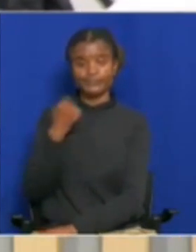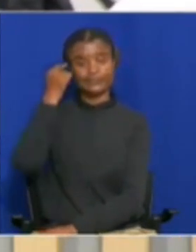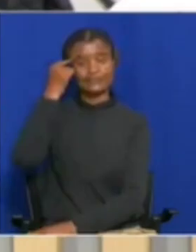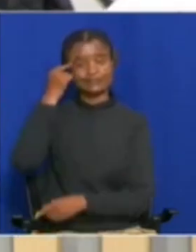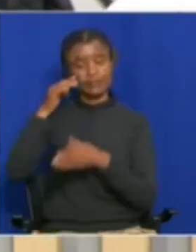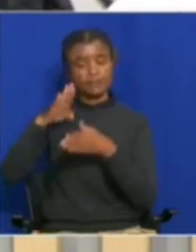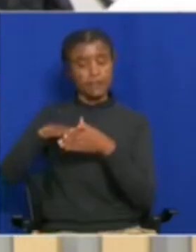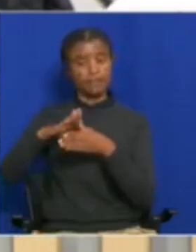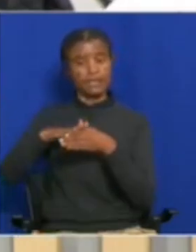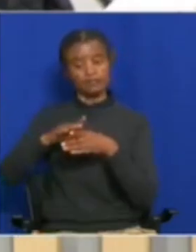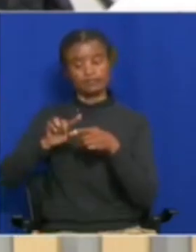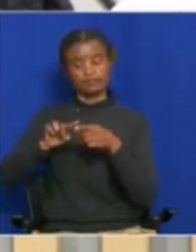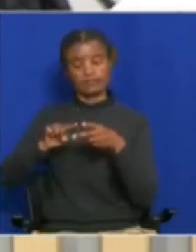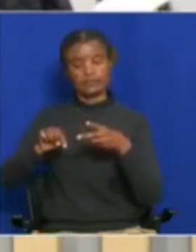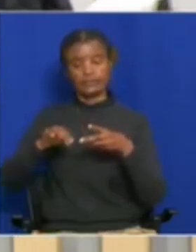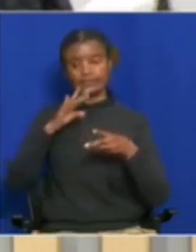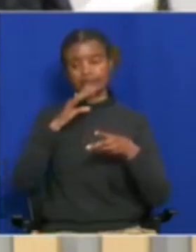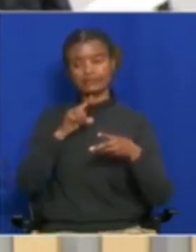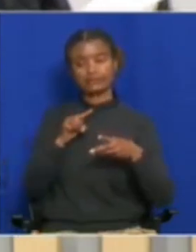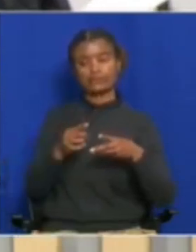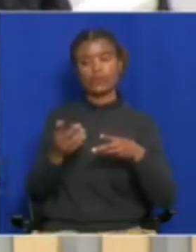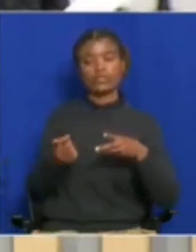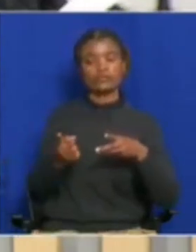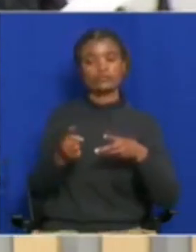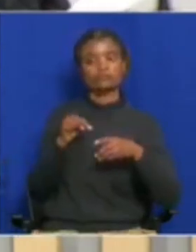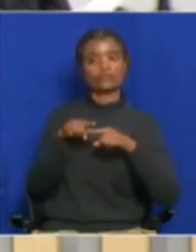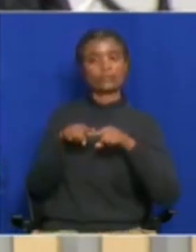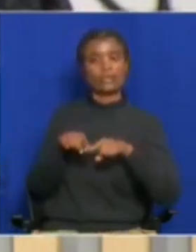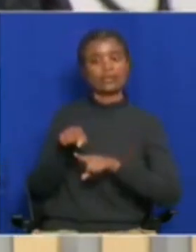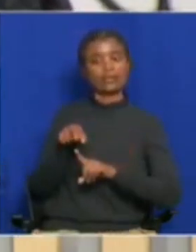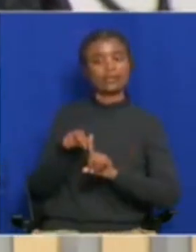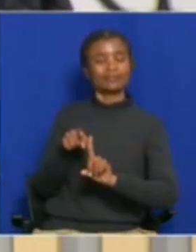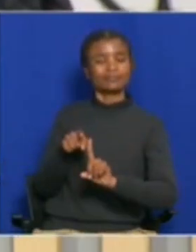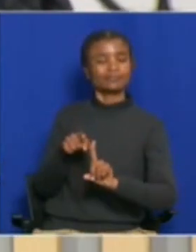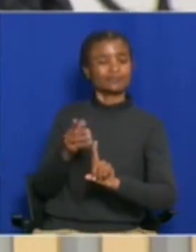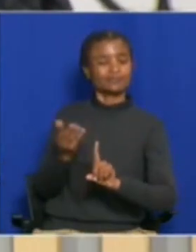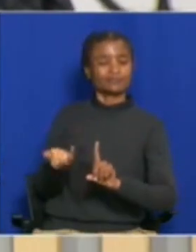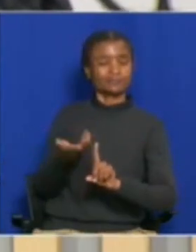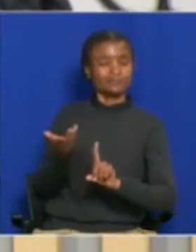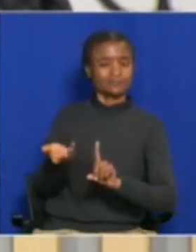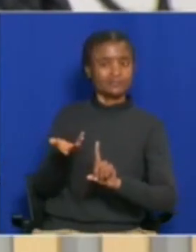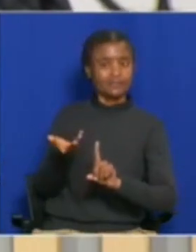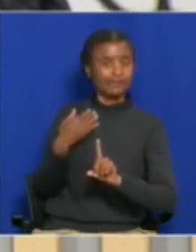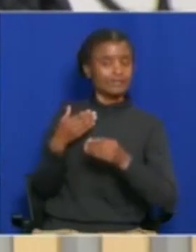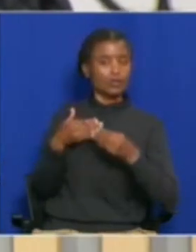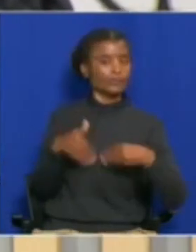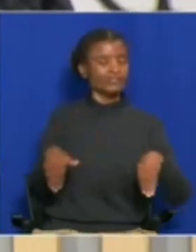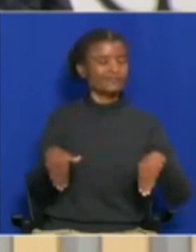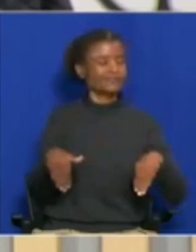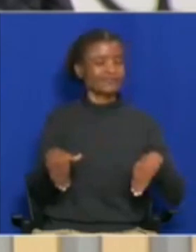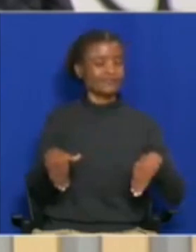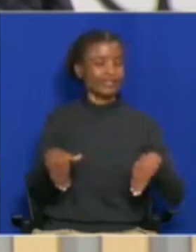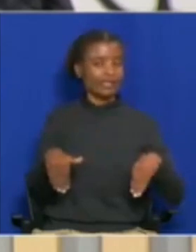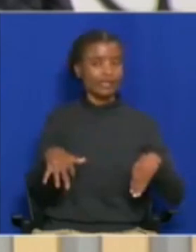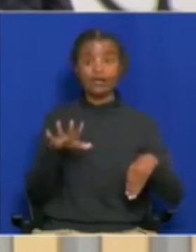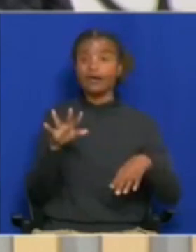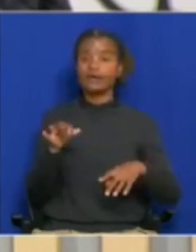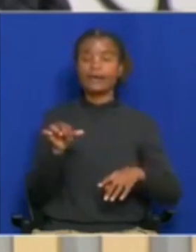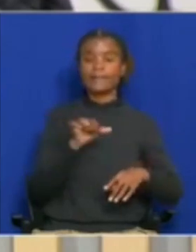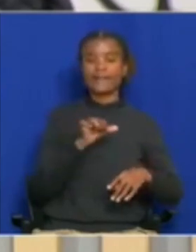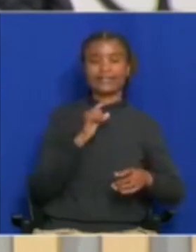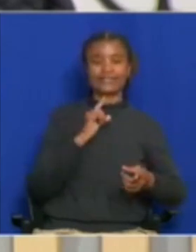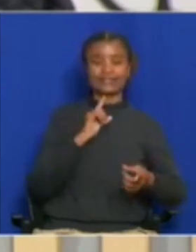test. I will. No, I'm not going back on the argument. Okay, I'm saying okay, in the way I've applied my